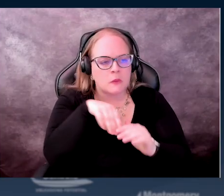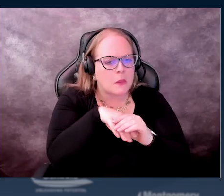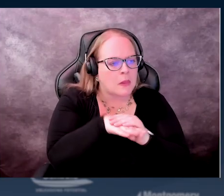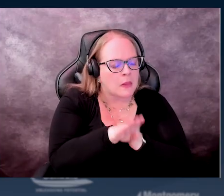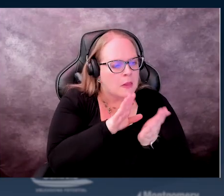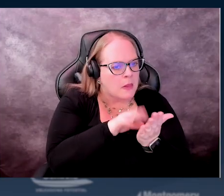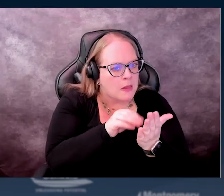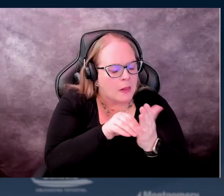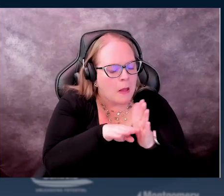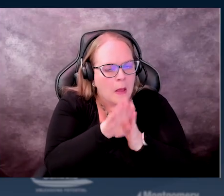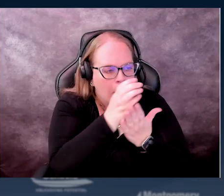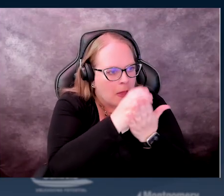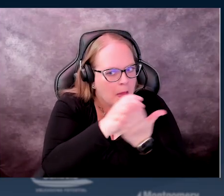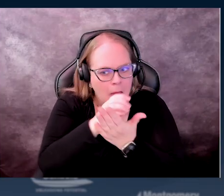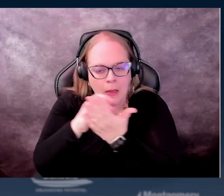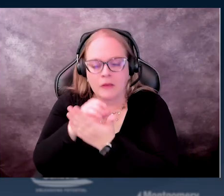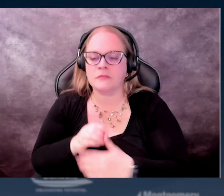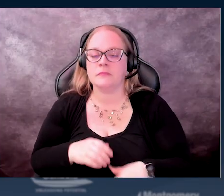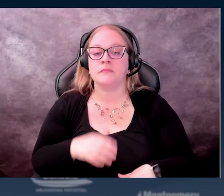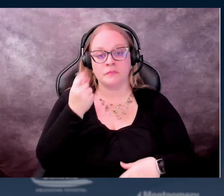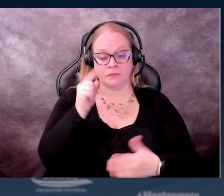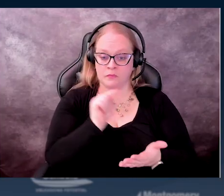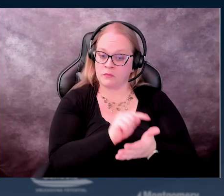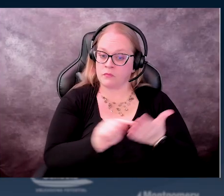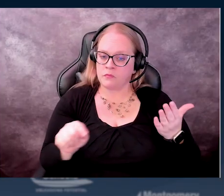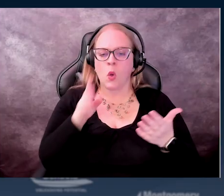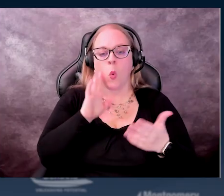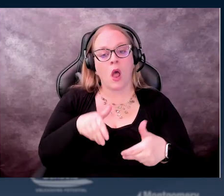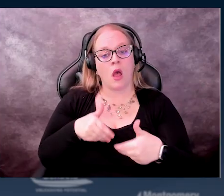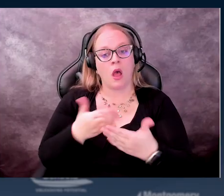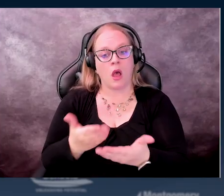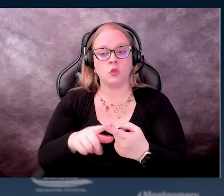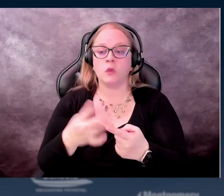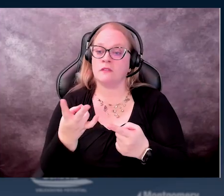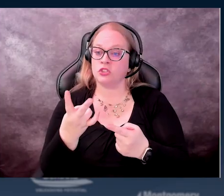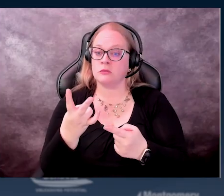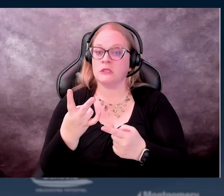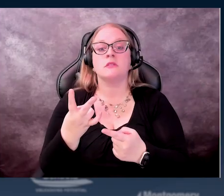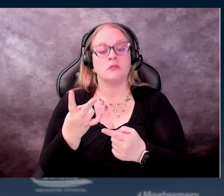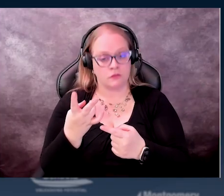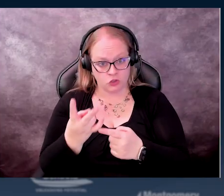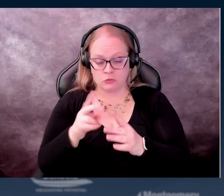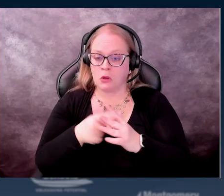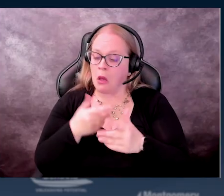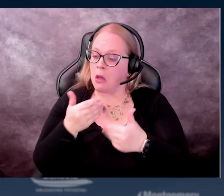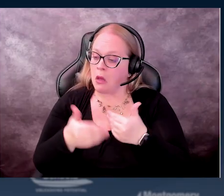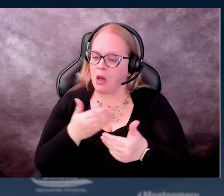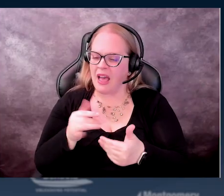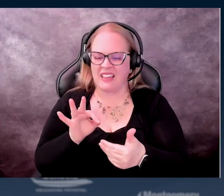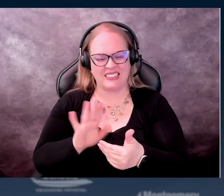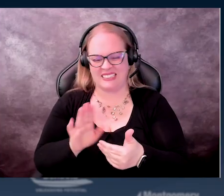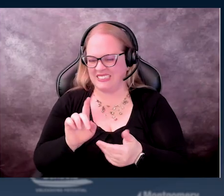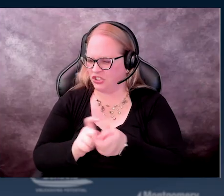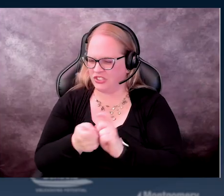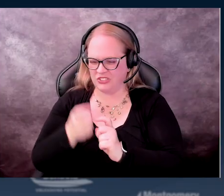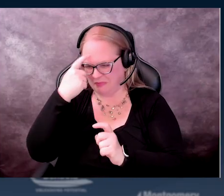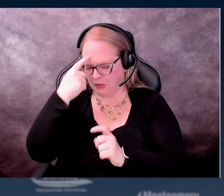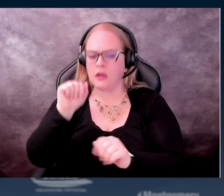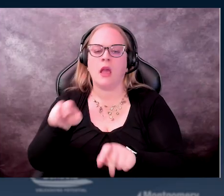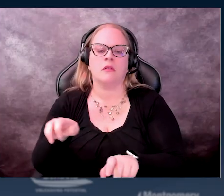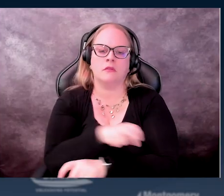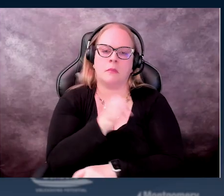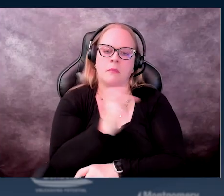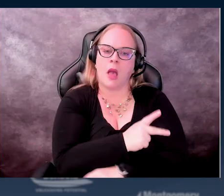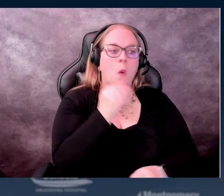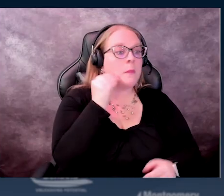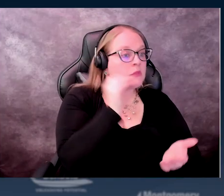programs, on and off ramps. So if they change their mind, they'll have an opportunity to return to their home school, or they may pursue an interest at